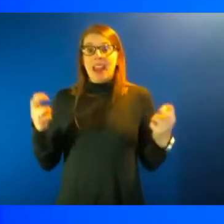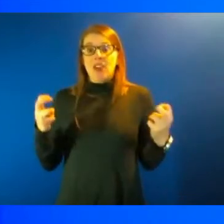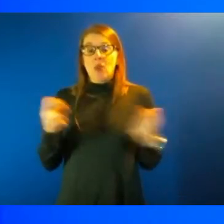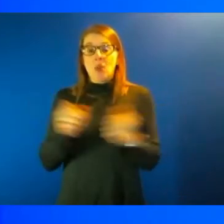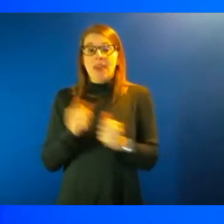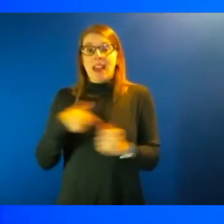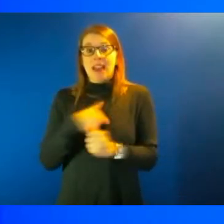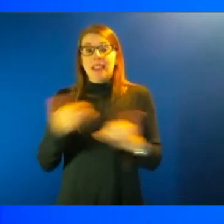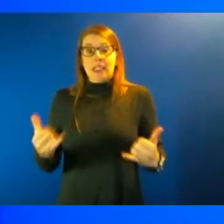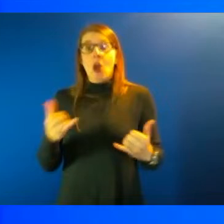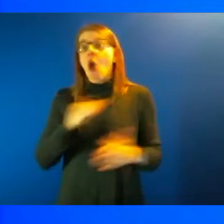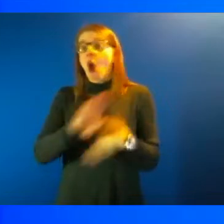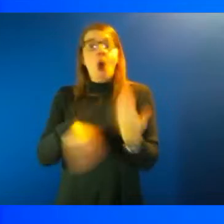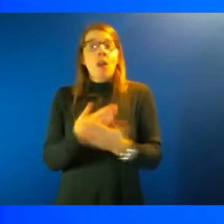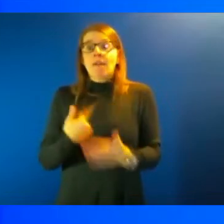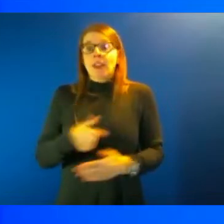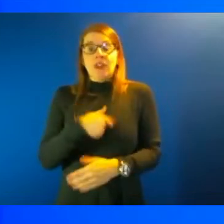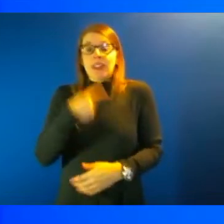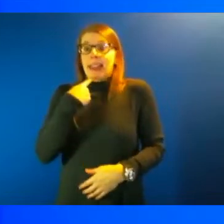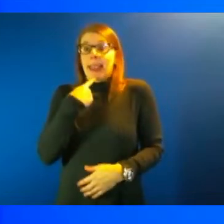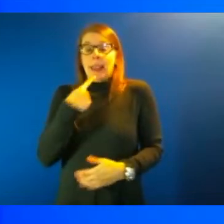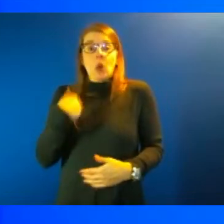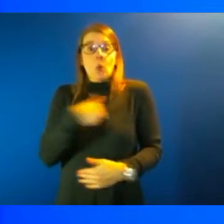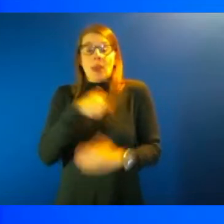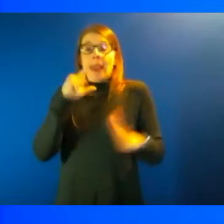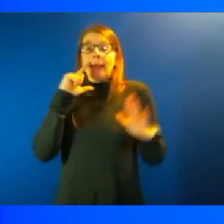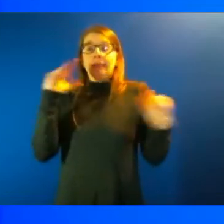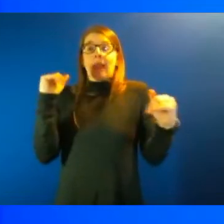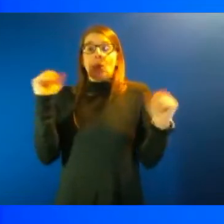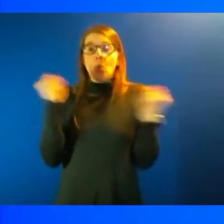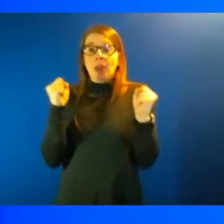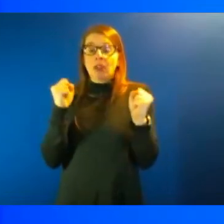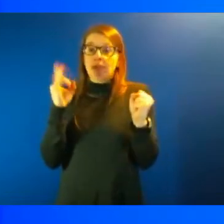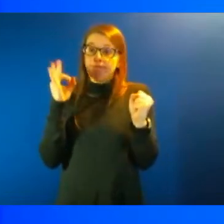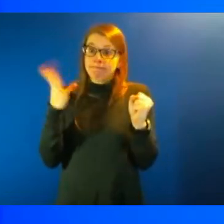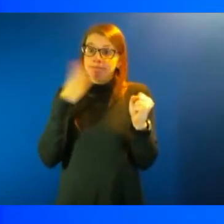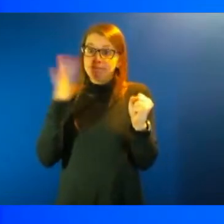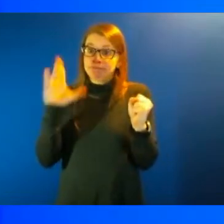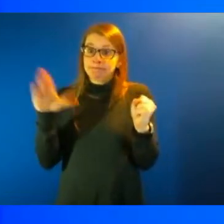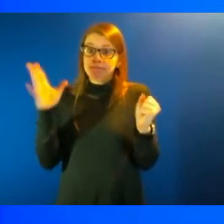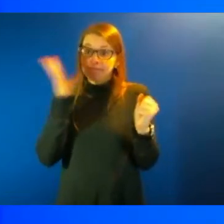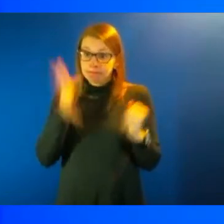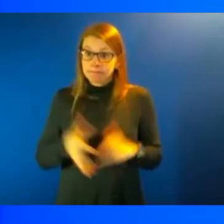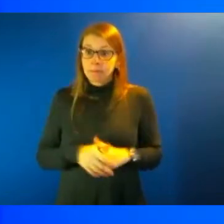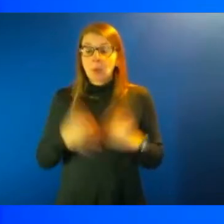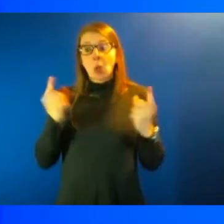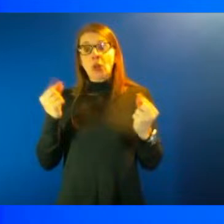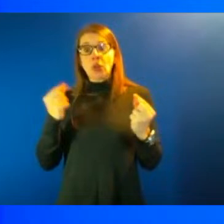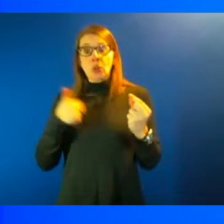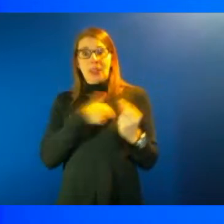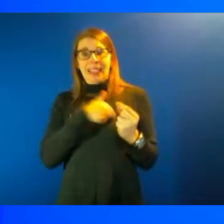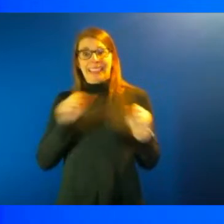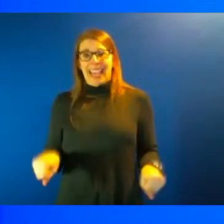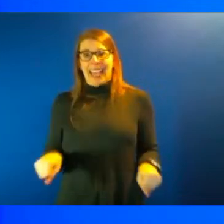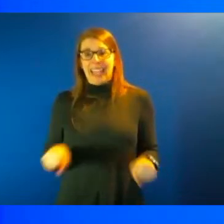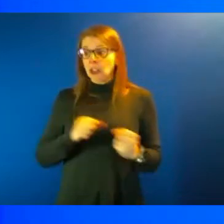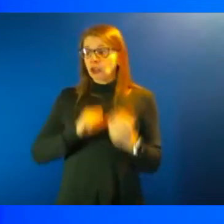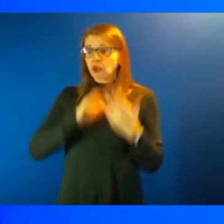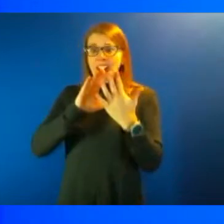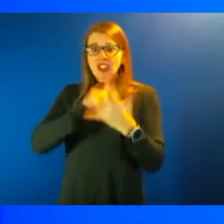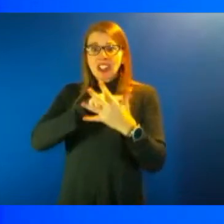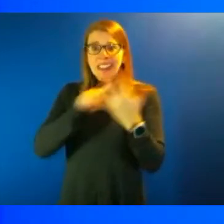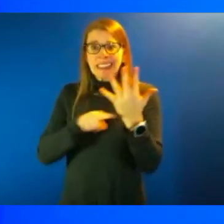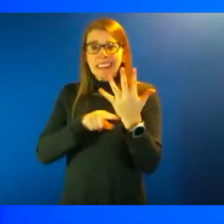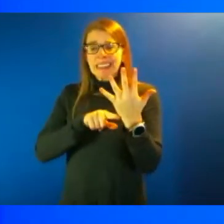or all of us are saying, we expect winter to be rough, right? So what can we do? What strategies can we implement